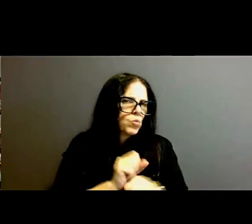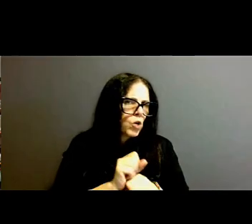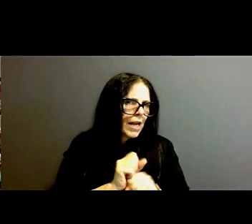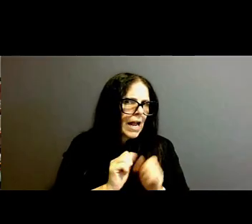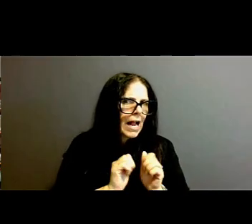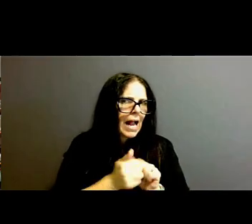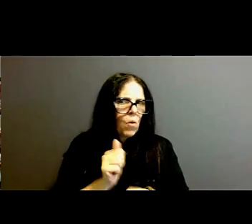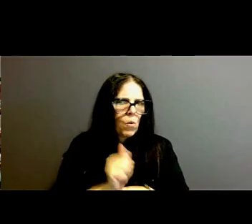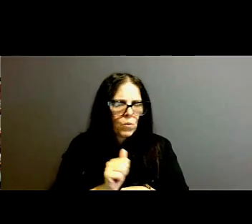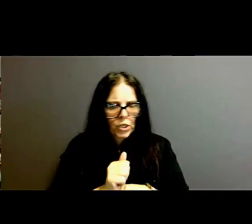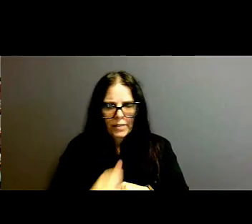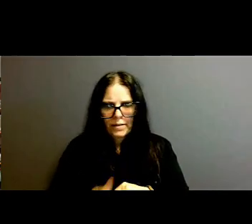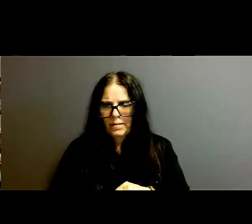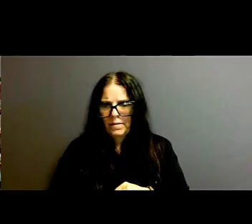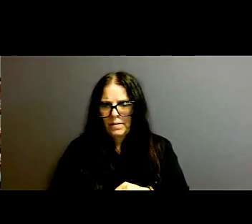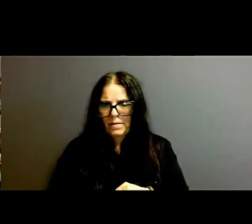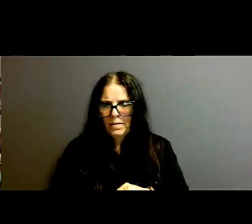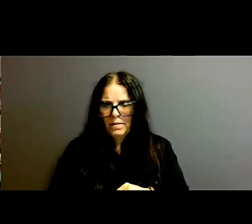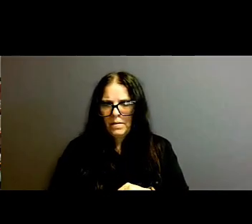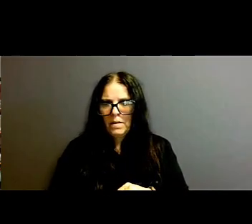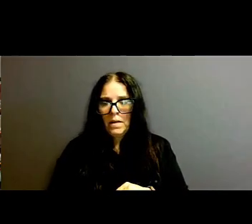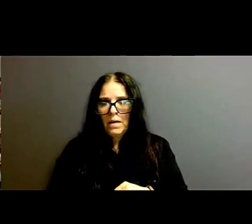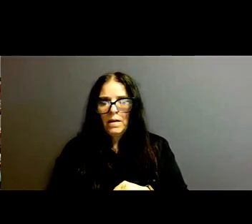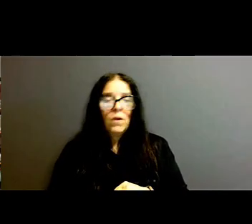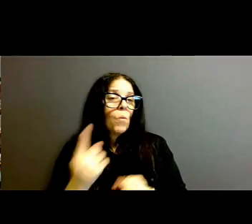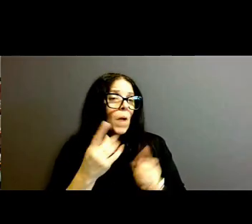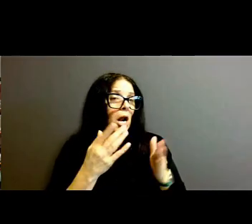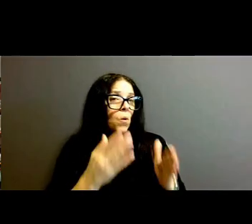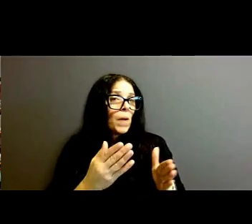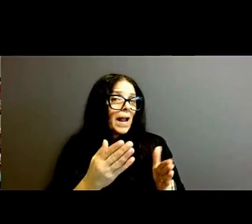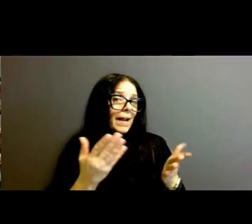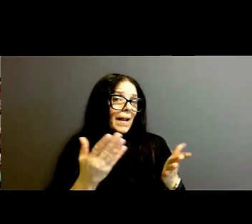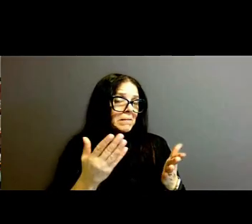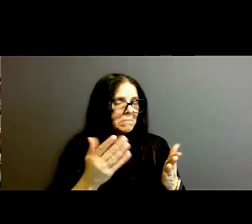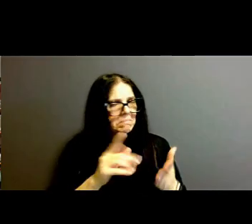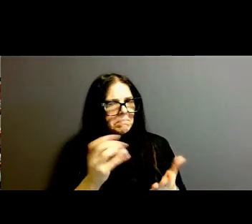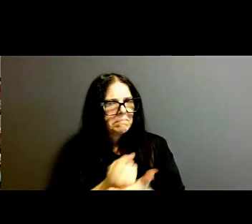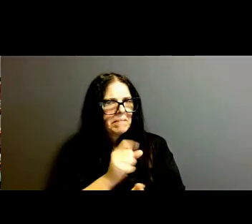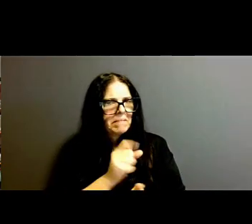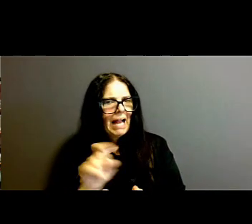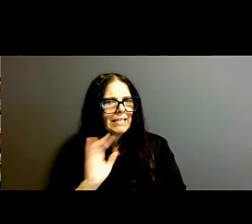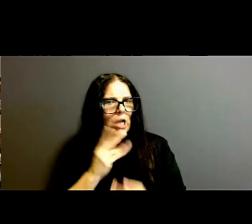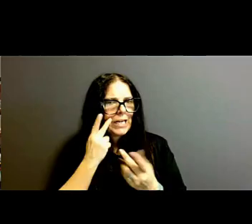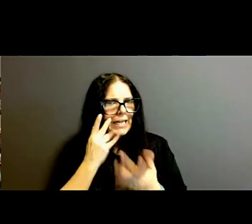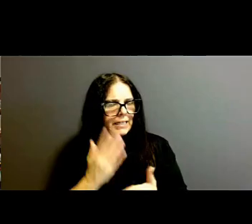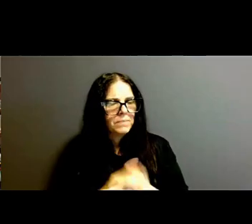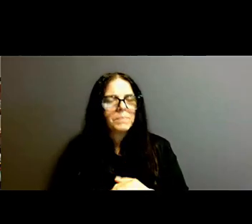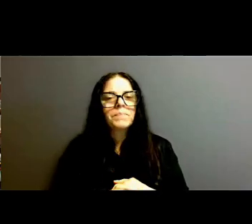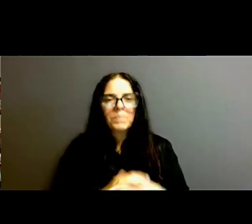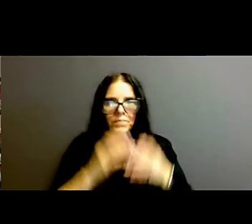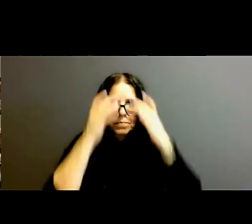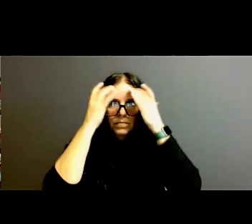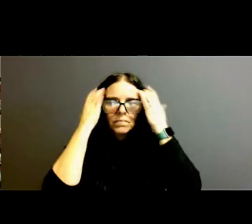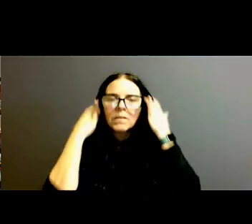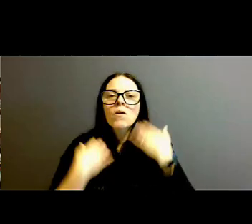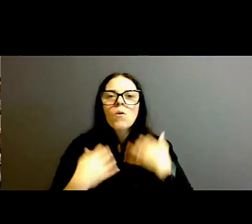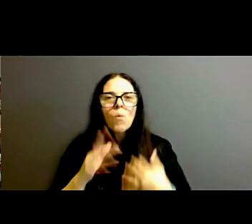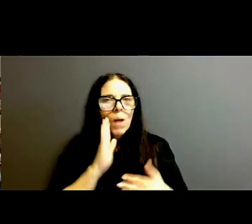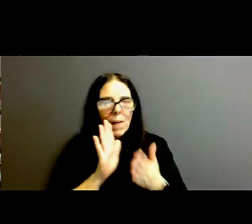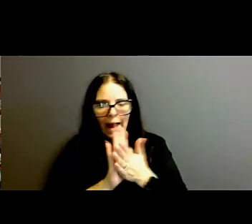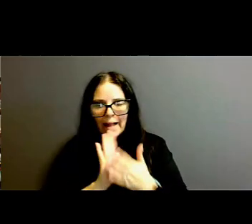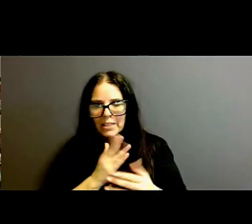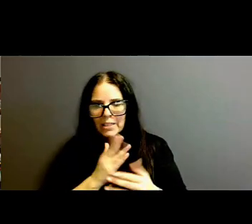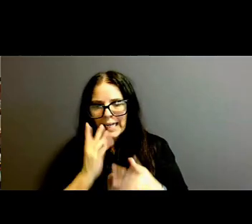working? So one of the ways to do that is to ask our guests. So we will have our guests speak up a bit